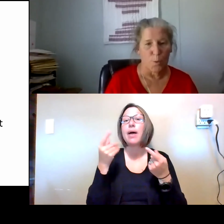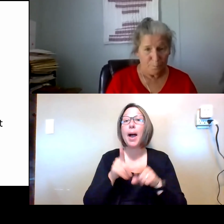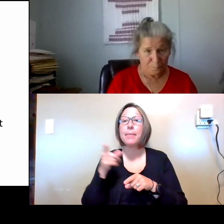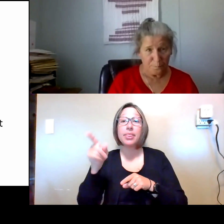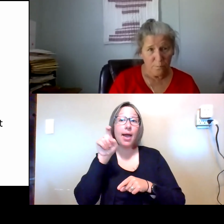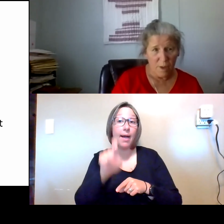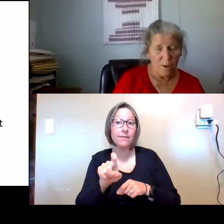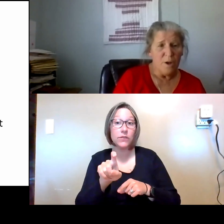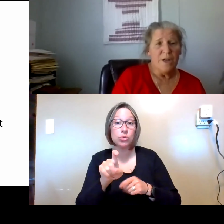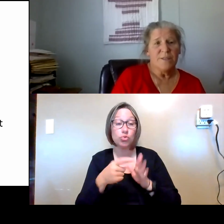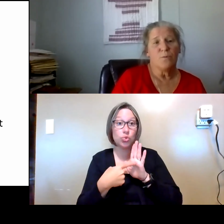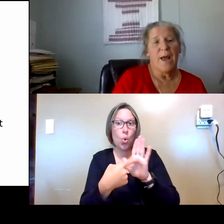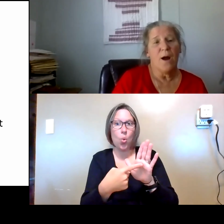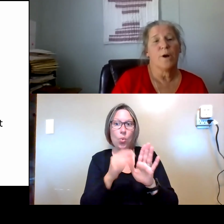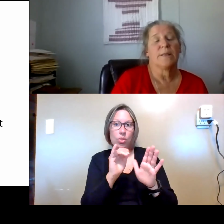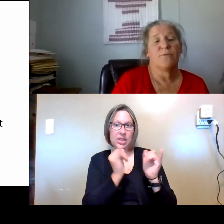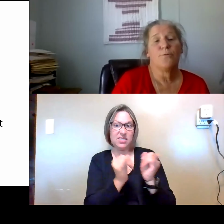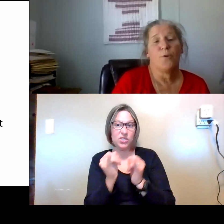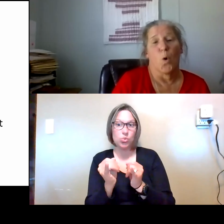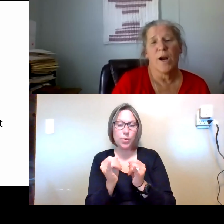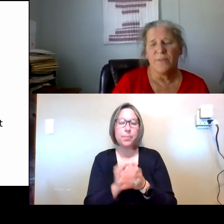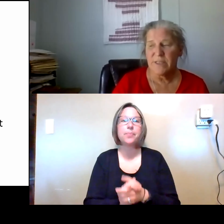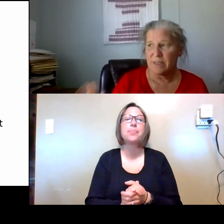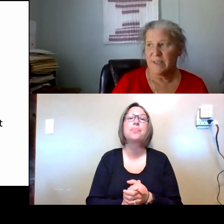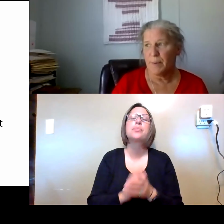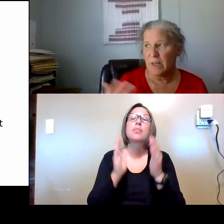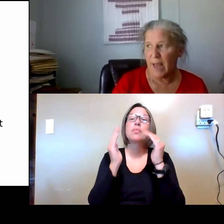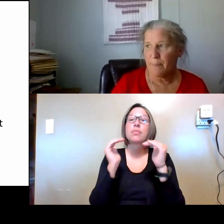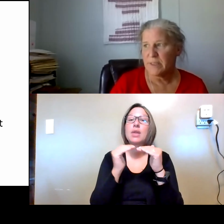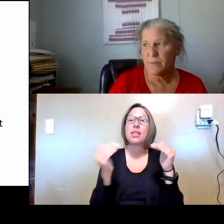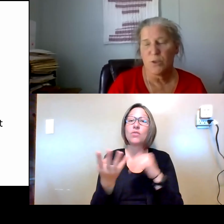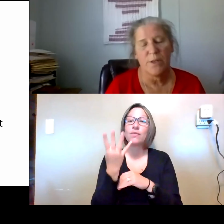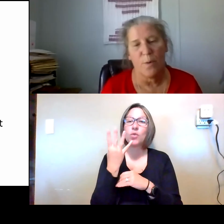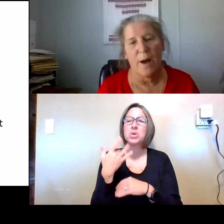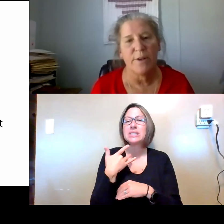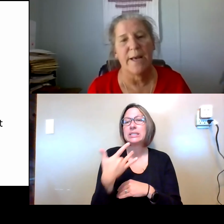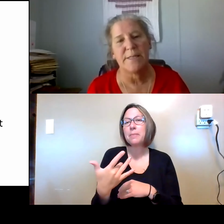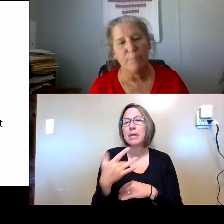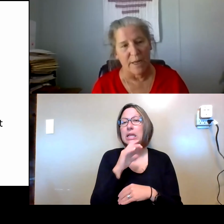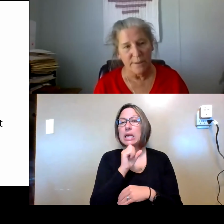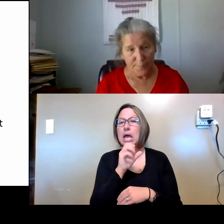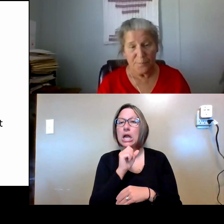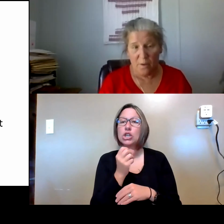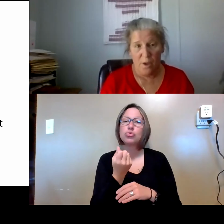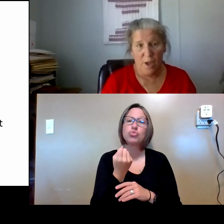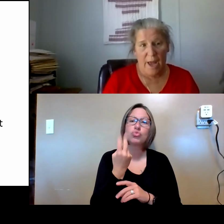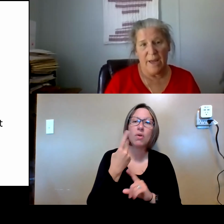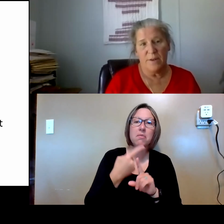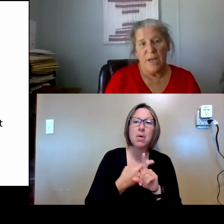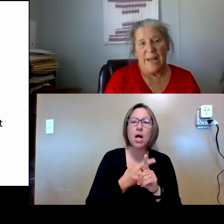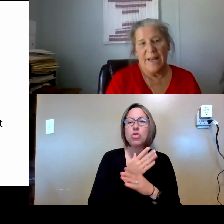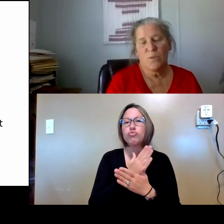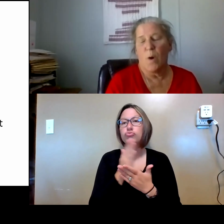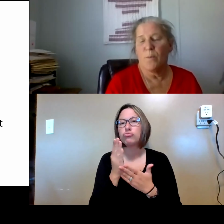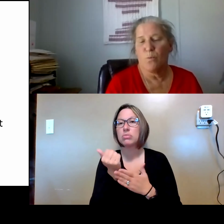individual. So now we're at level 4, and this typically happens between 12 and 18 months.